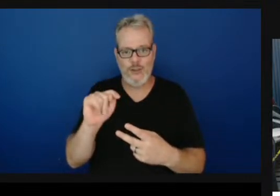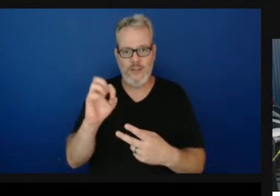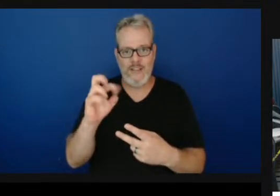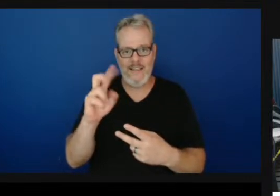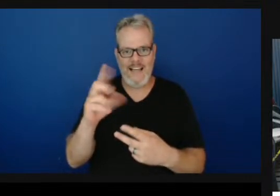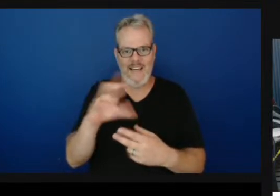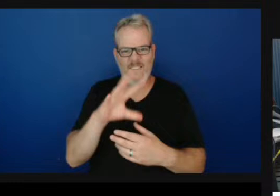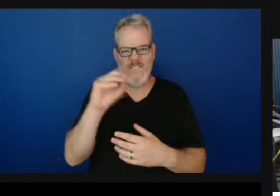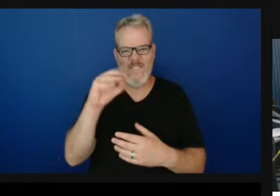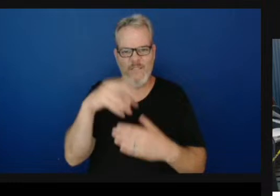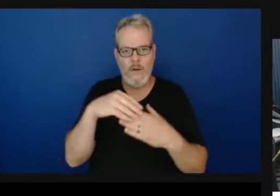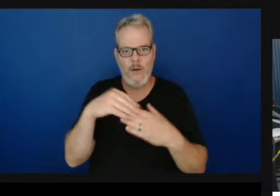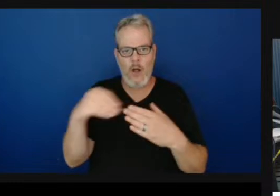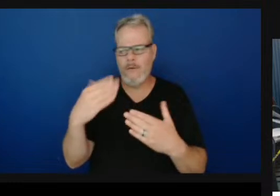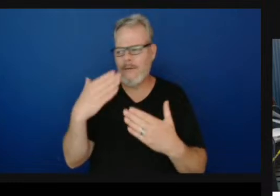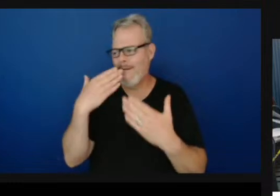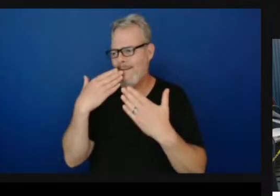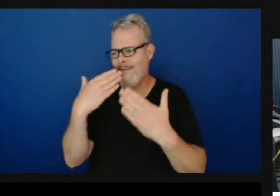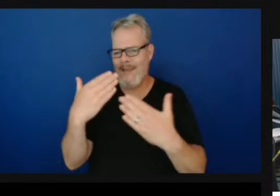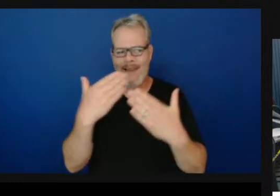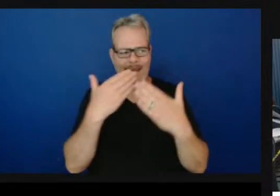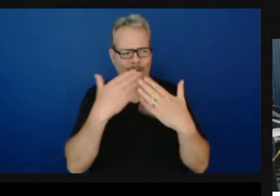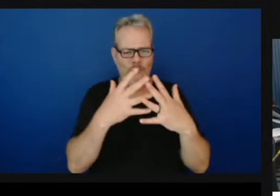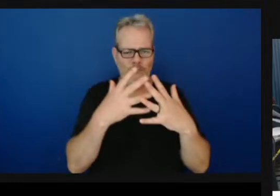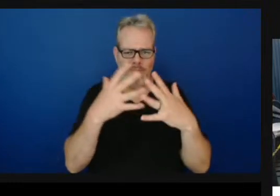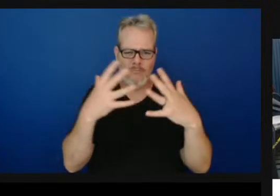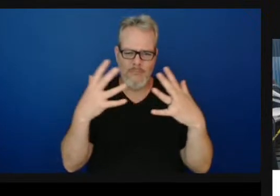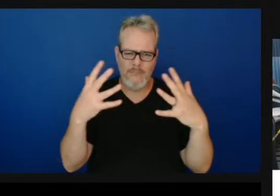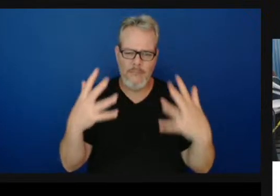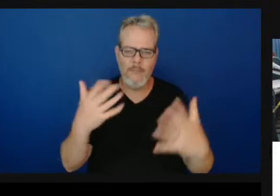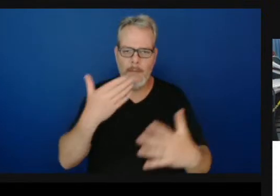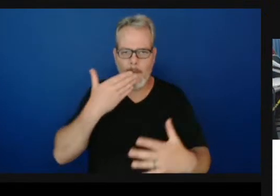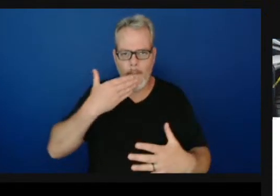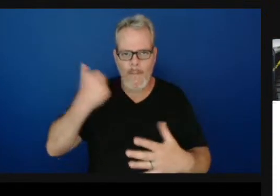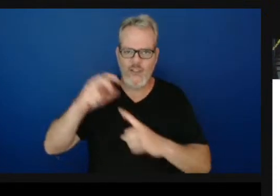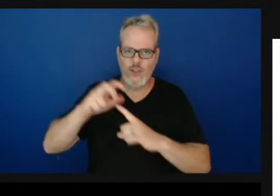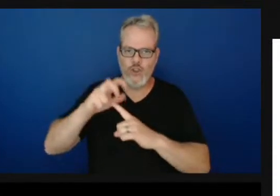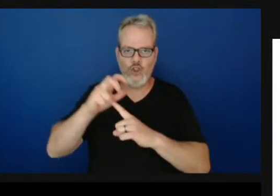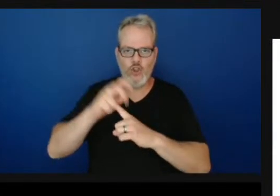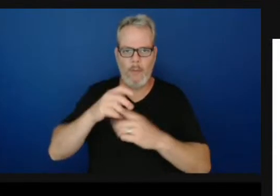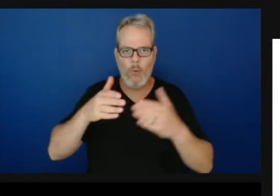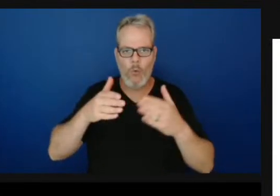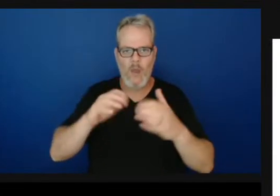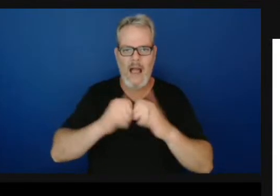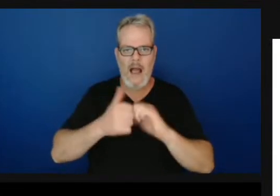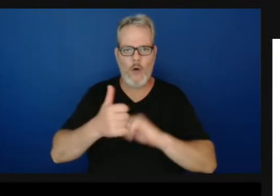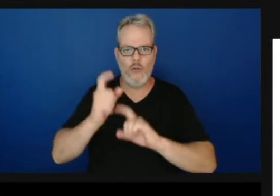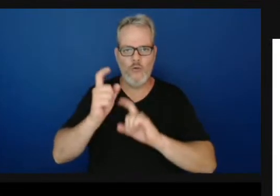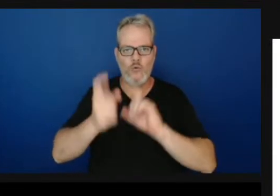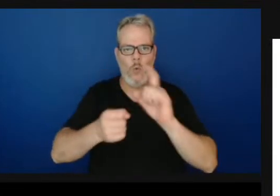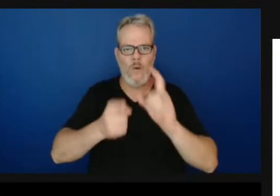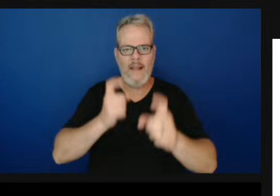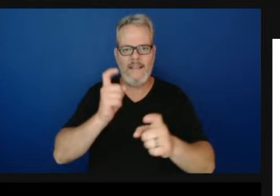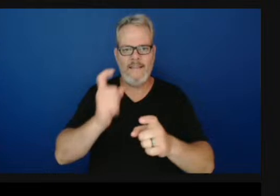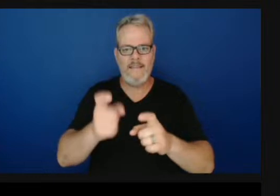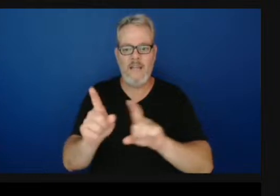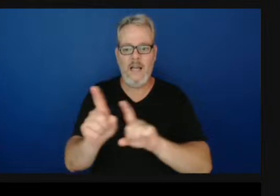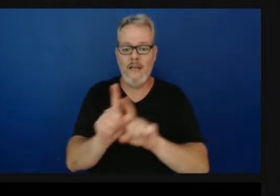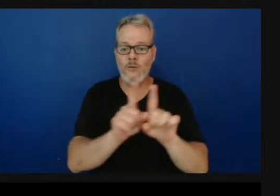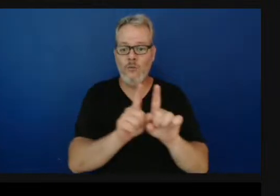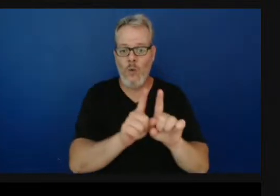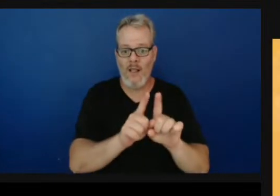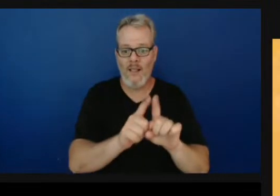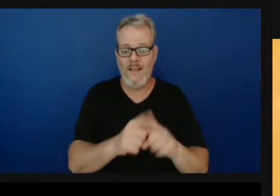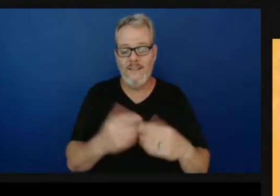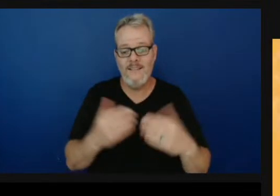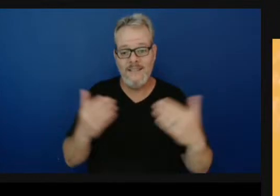is the best way to support us, with a donation right there. Dane just got it up on the screen. As well as